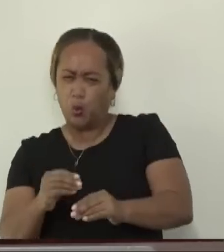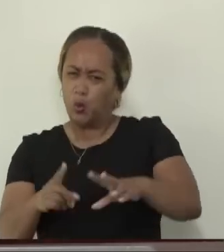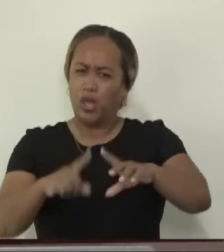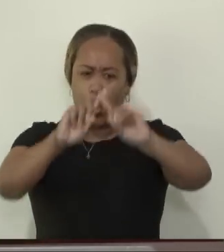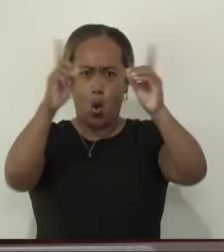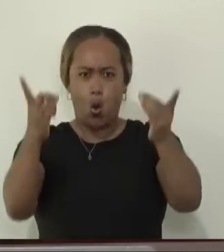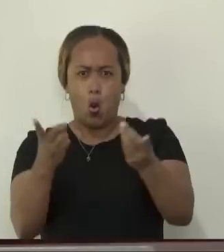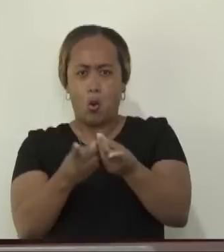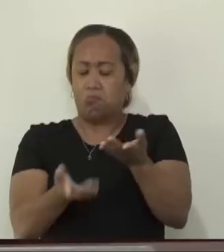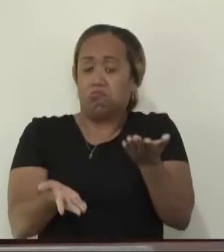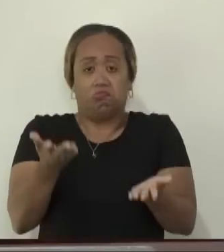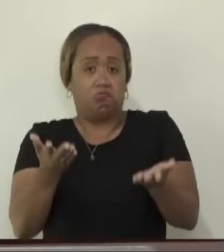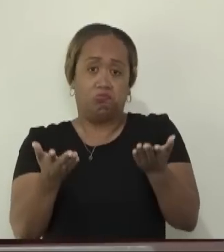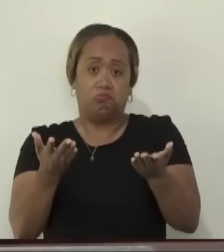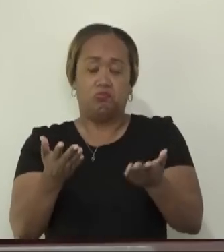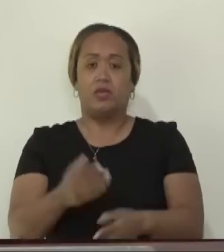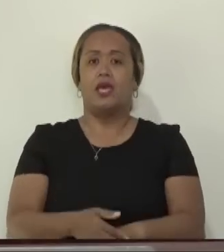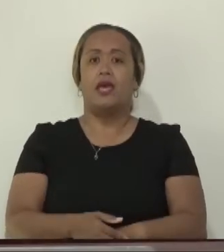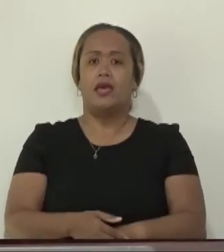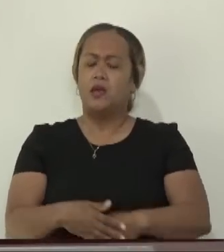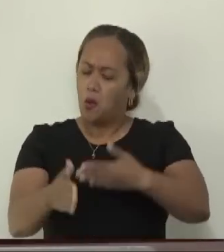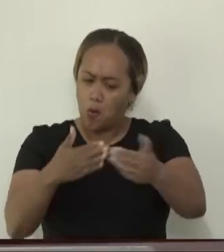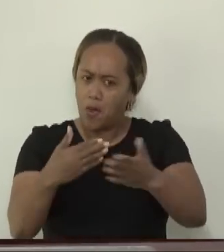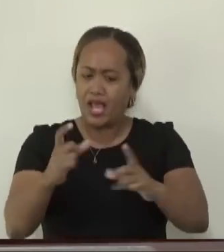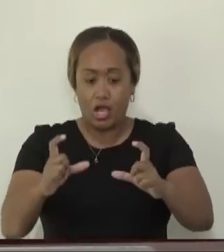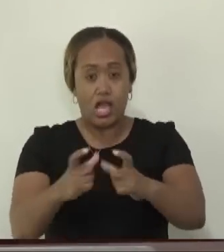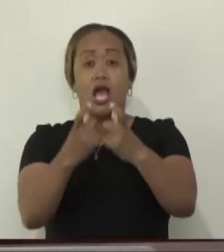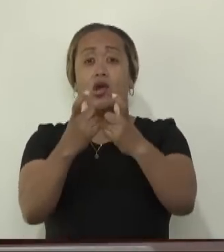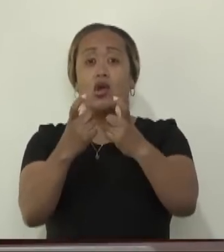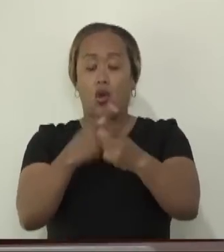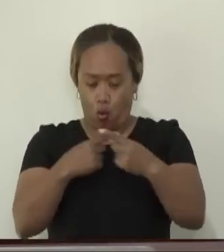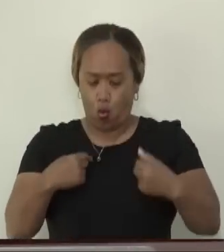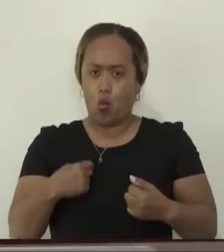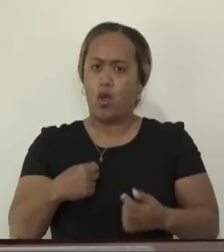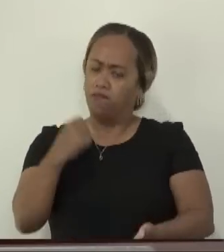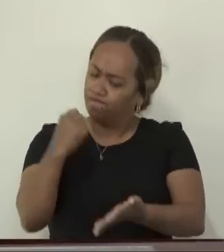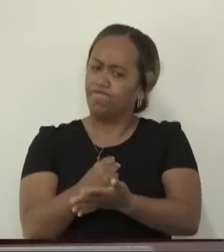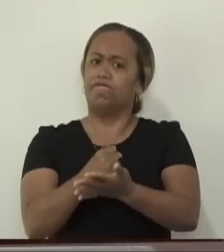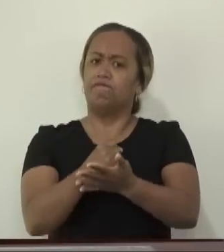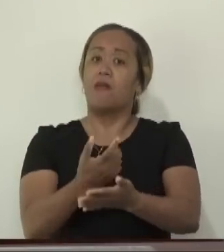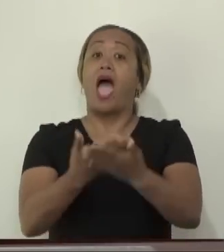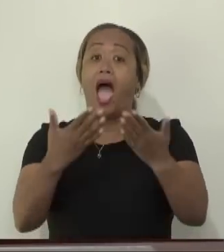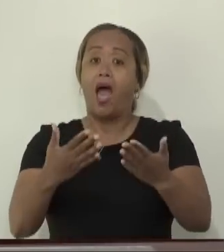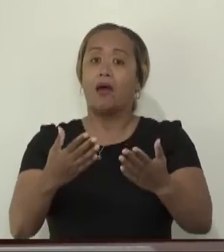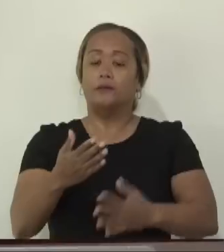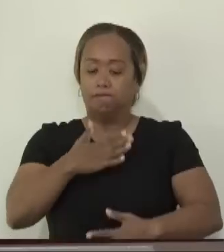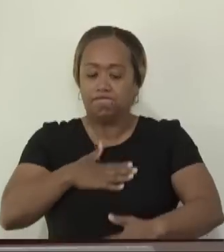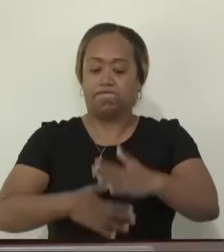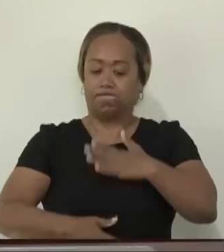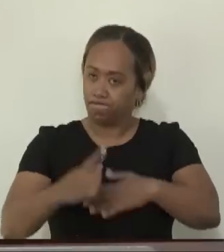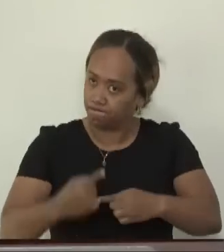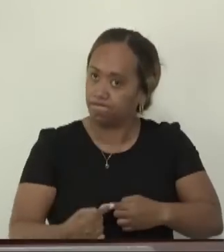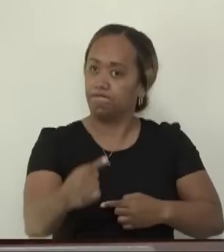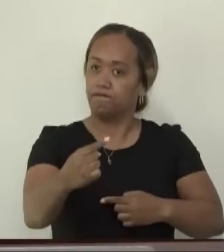global uncertainty. Despite these challenges, we are determined to persevere and